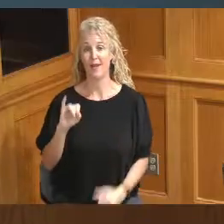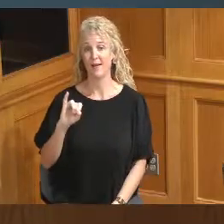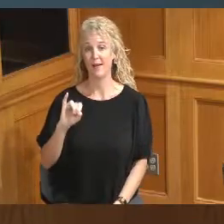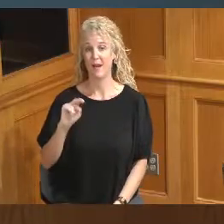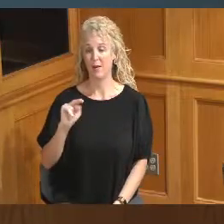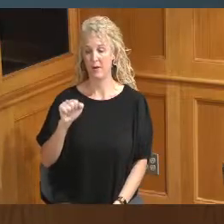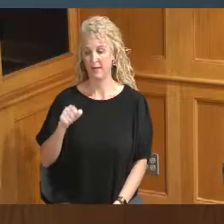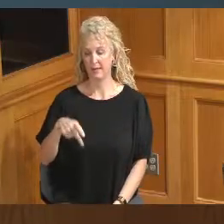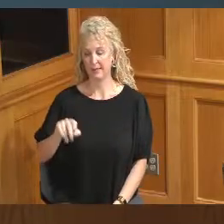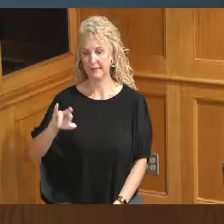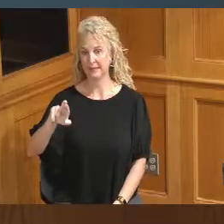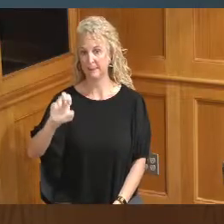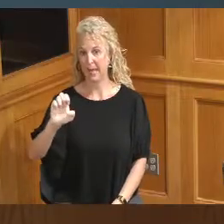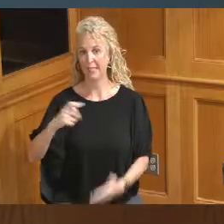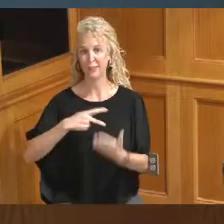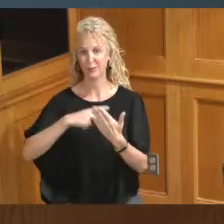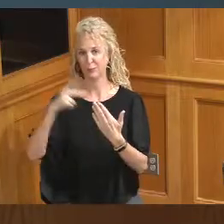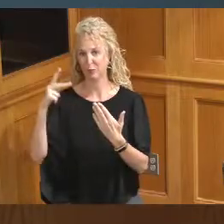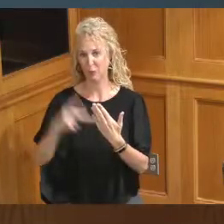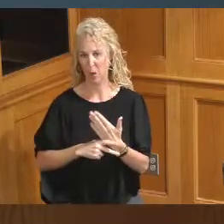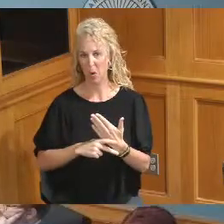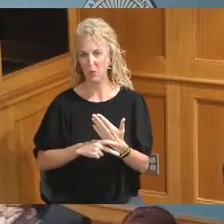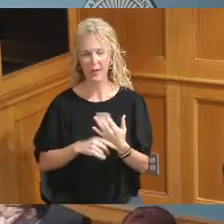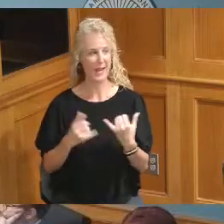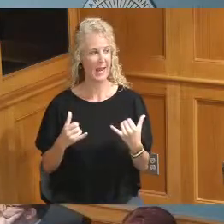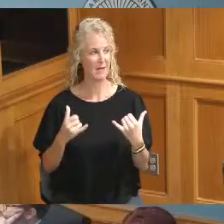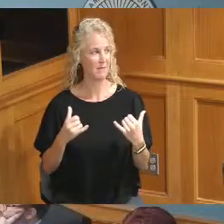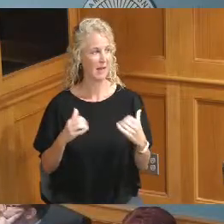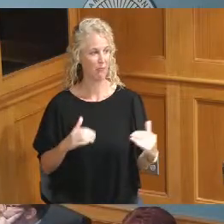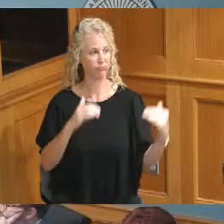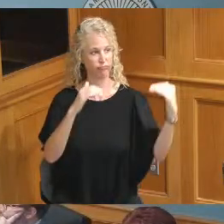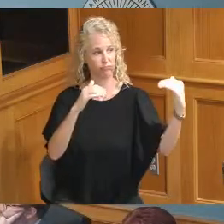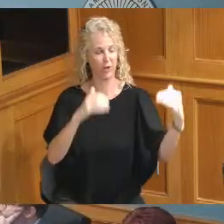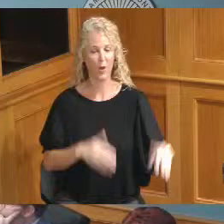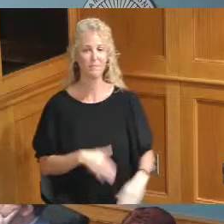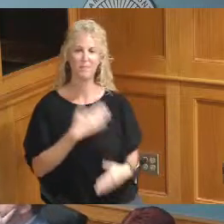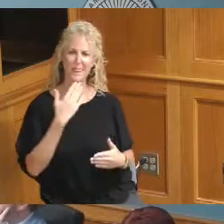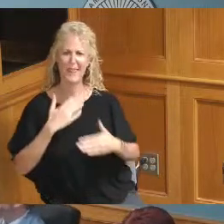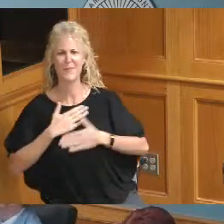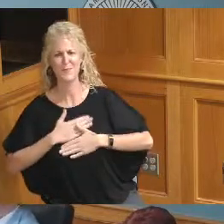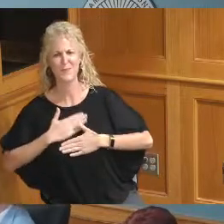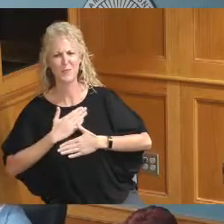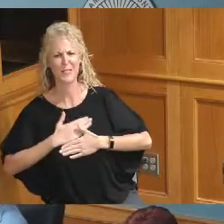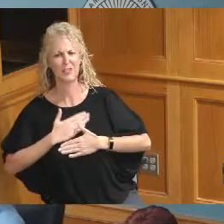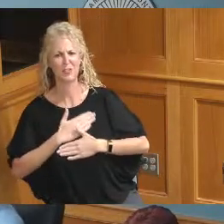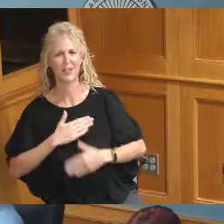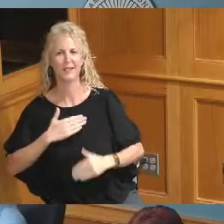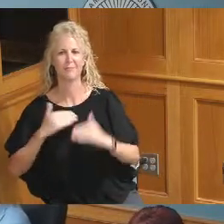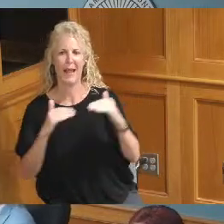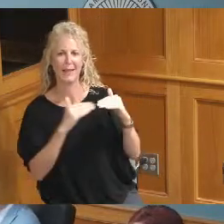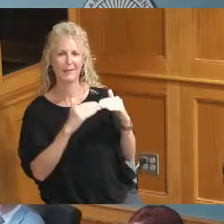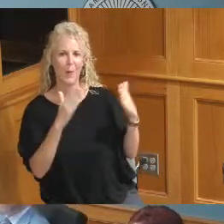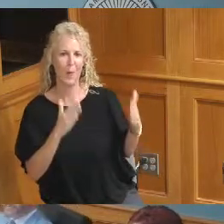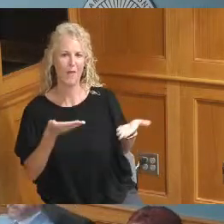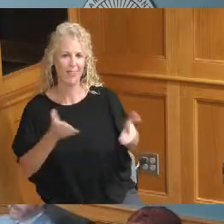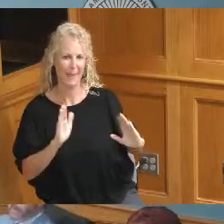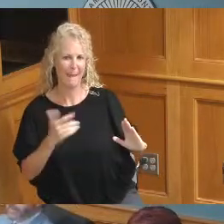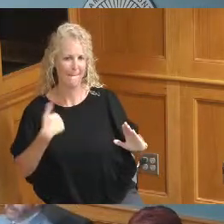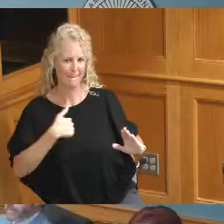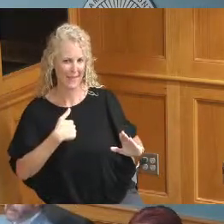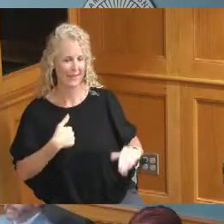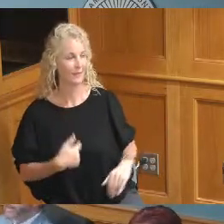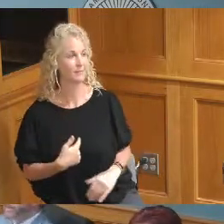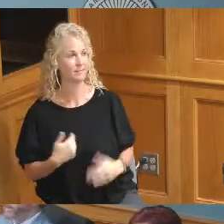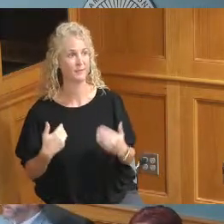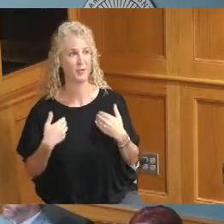that one up before we get into the meat of the agenda? Okay. Thank you, I appreciate it. My colleagues allow me to do this. We